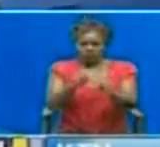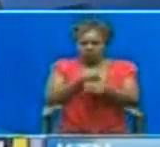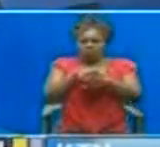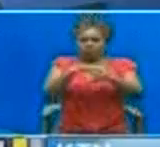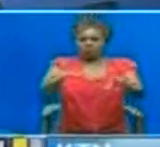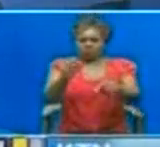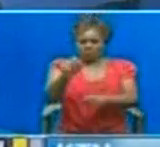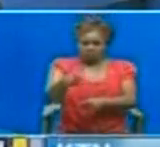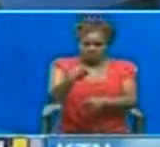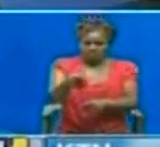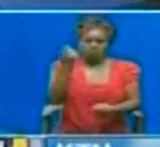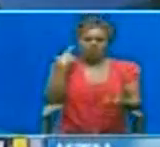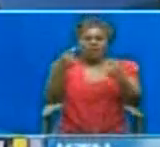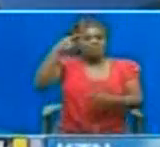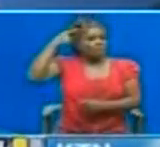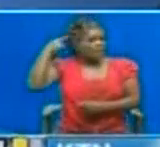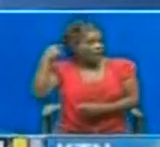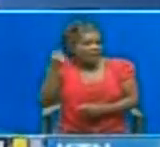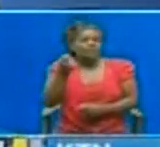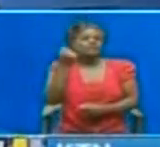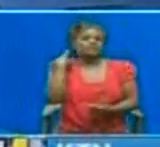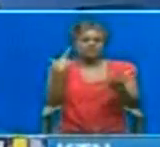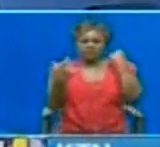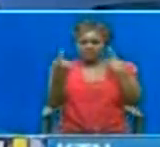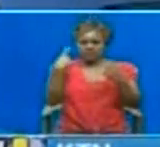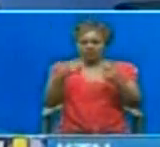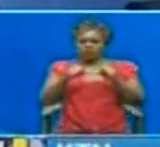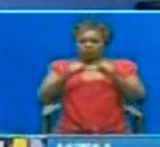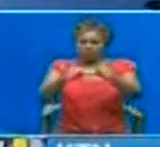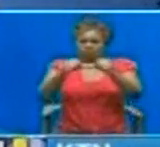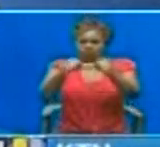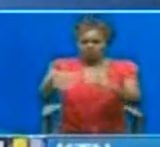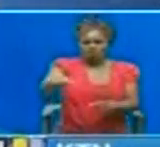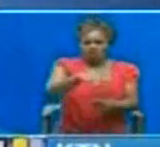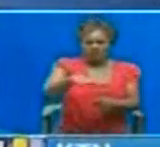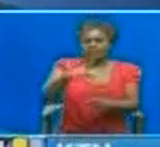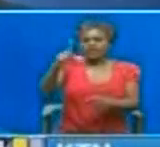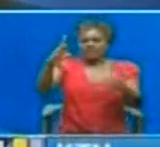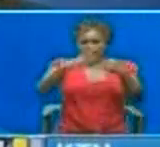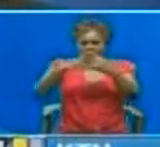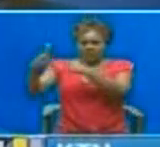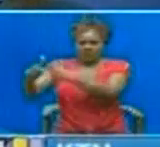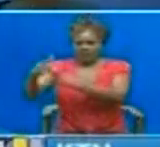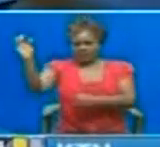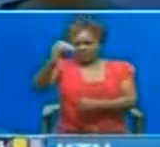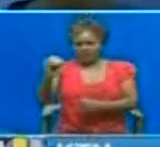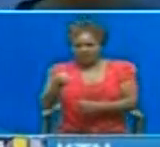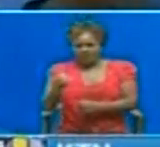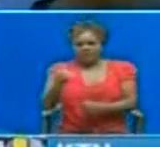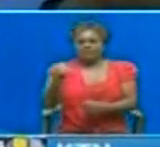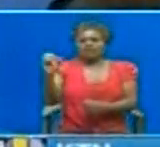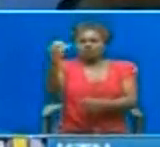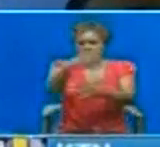production. Currently, the black tea CTC variety dominates tea production locally at 99%. The agency views